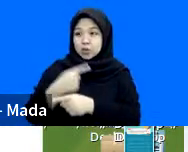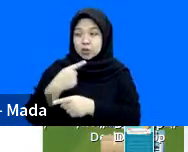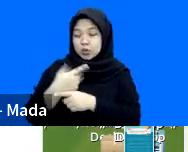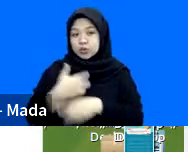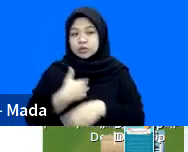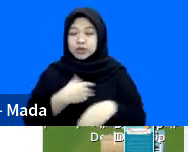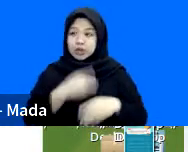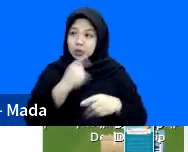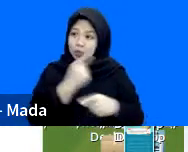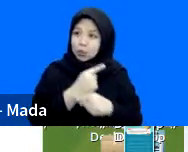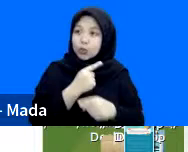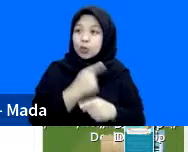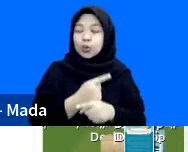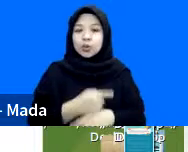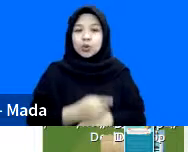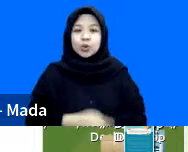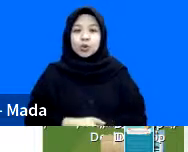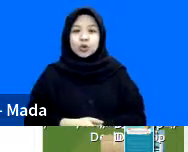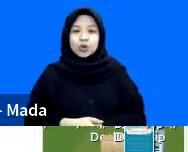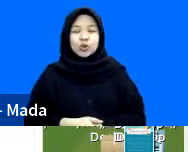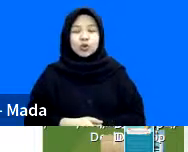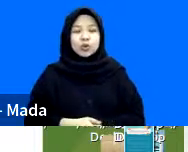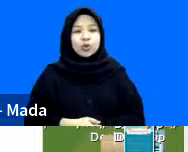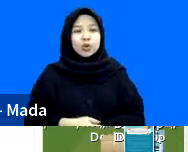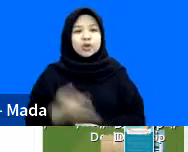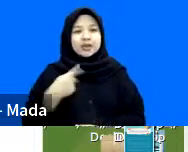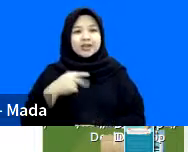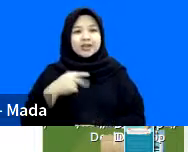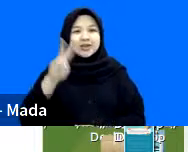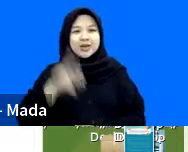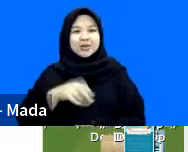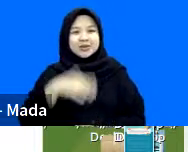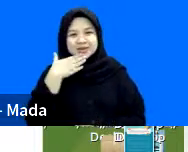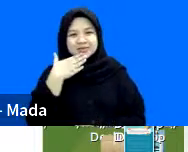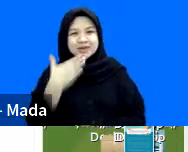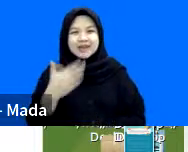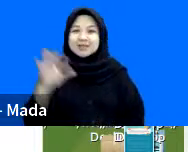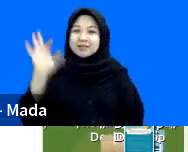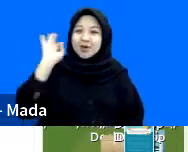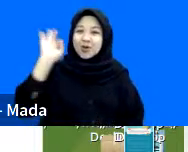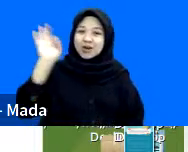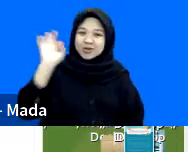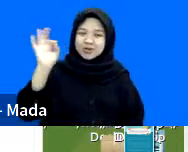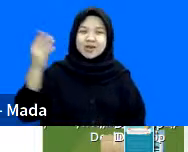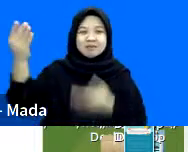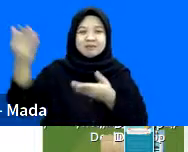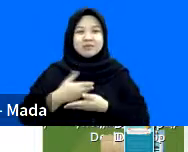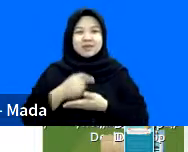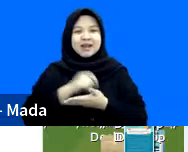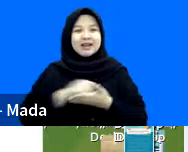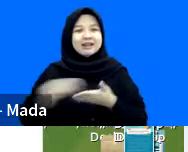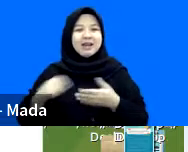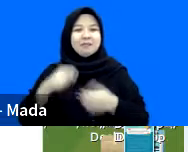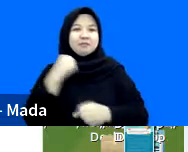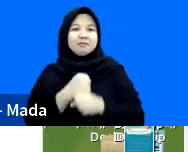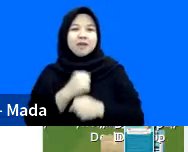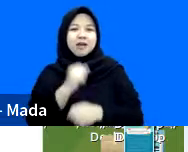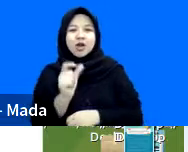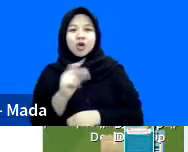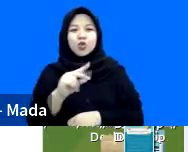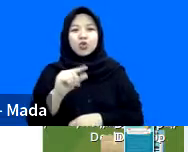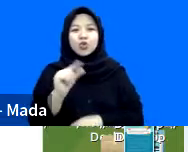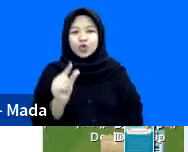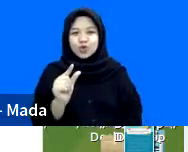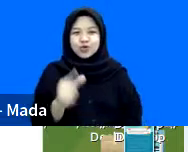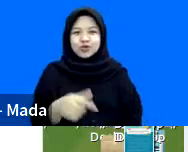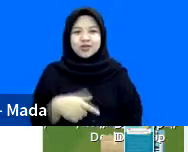my parents for having named me appropriately. They knew that I would be a teacher before I was, at the time I was born. So that's